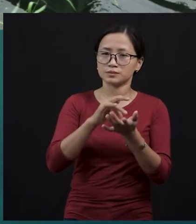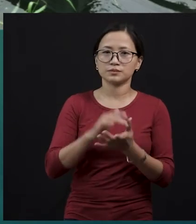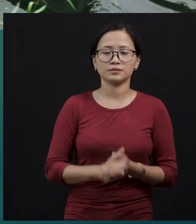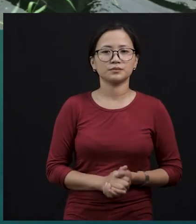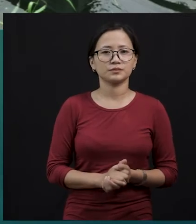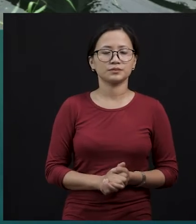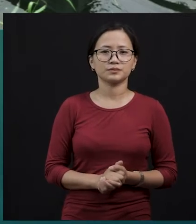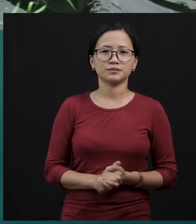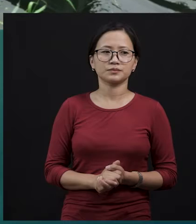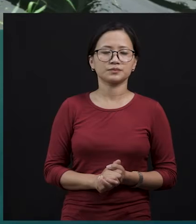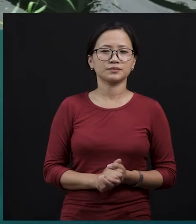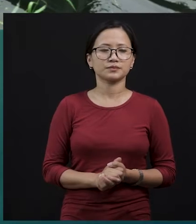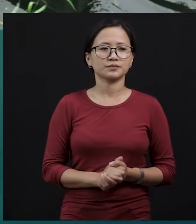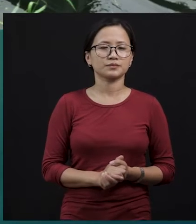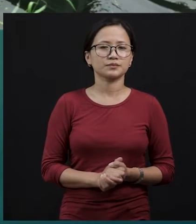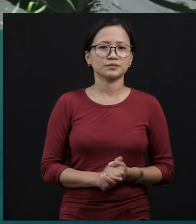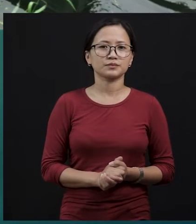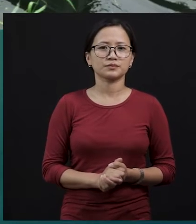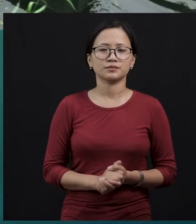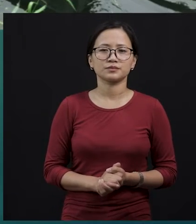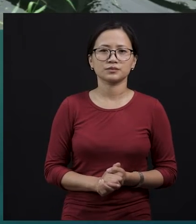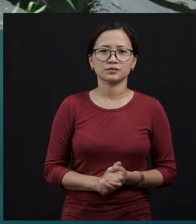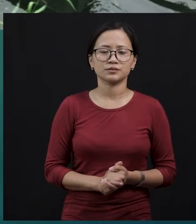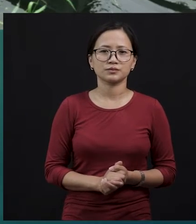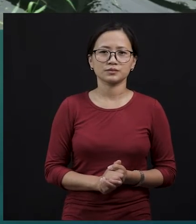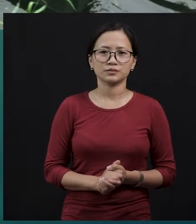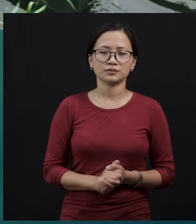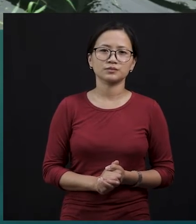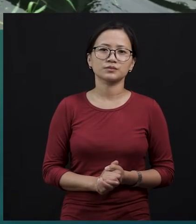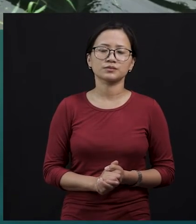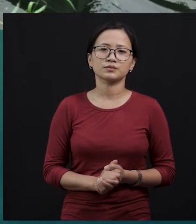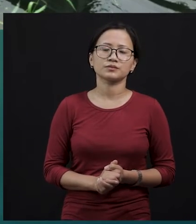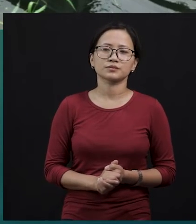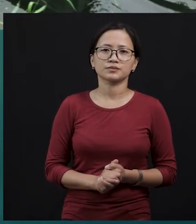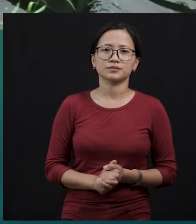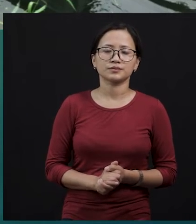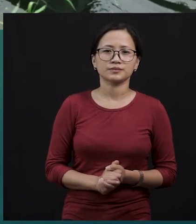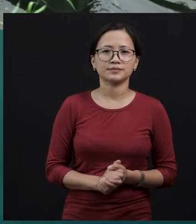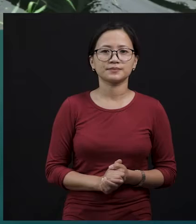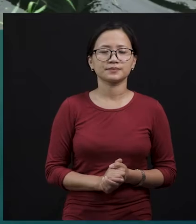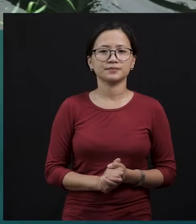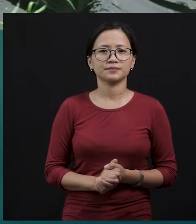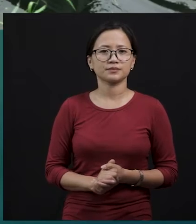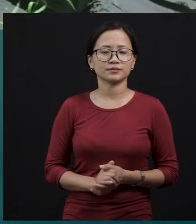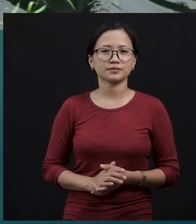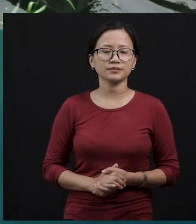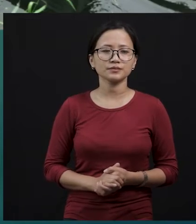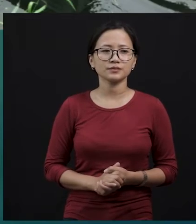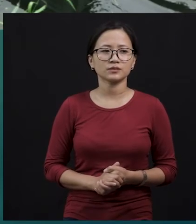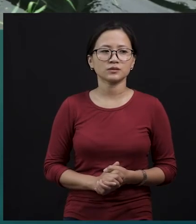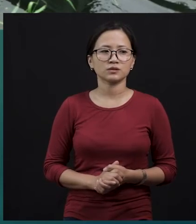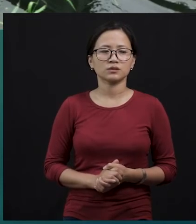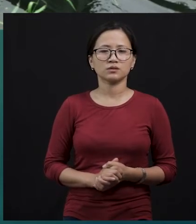that can carry only a few persons, and that is just to take them around for amusement ride, right? And so